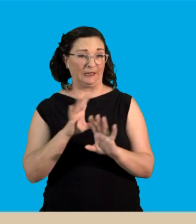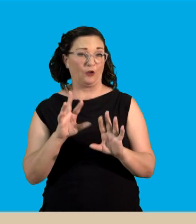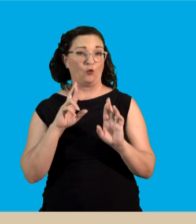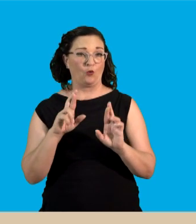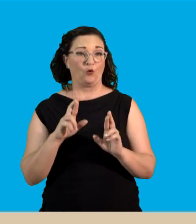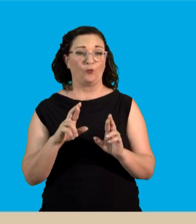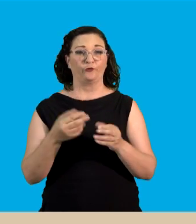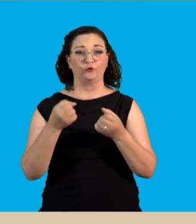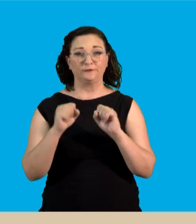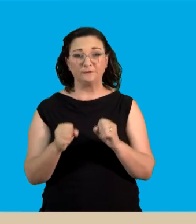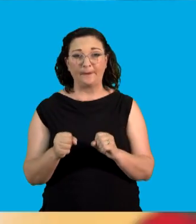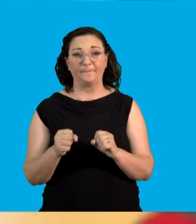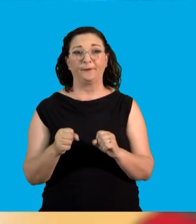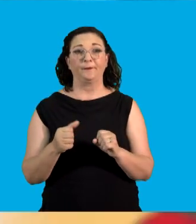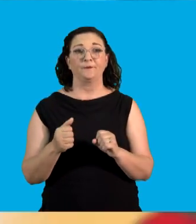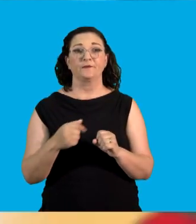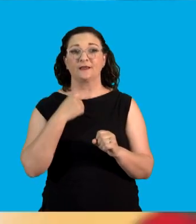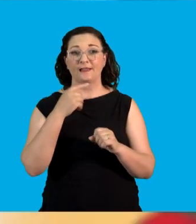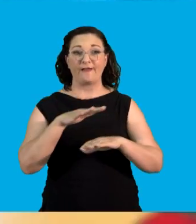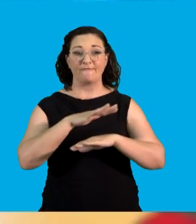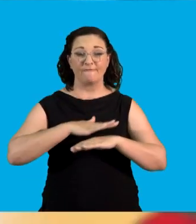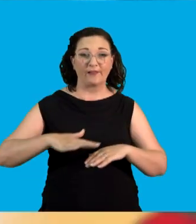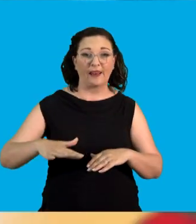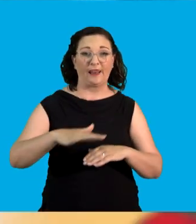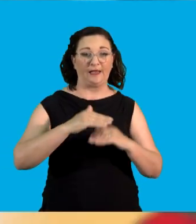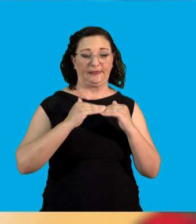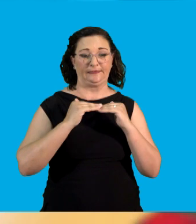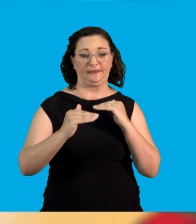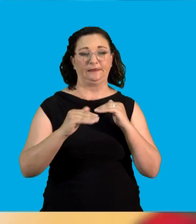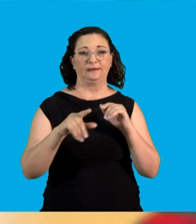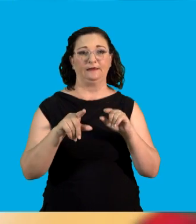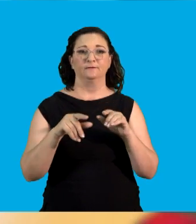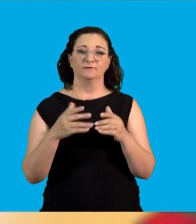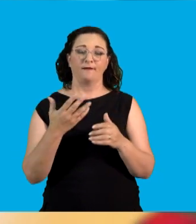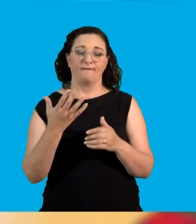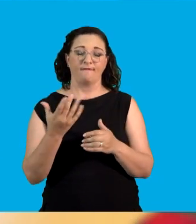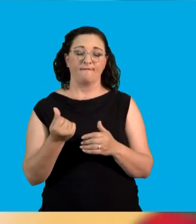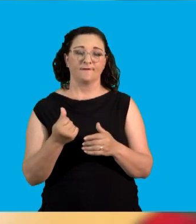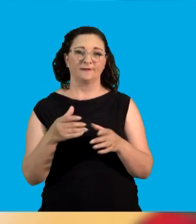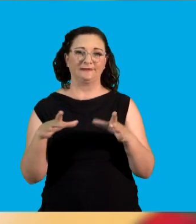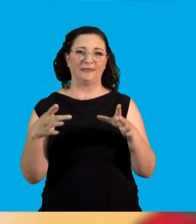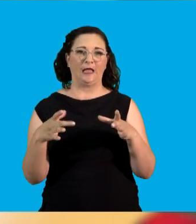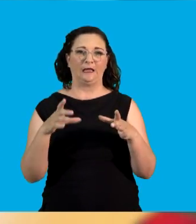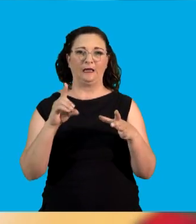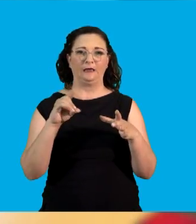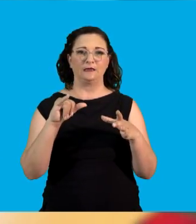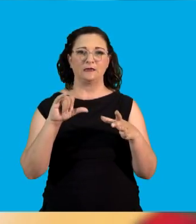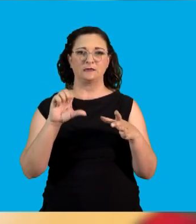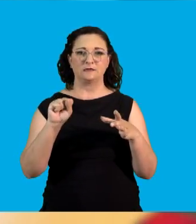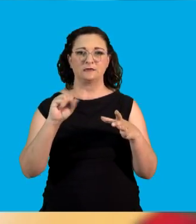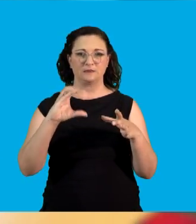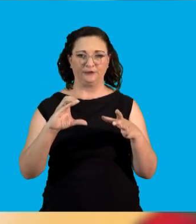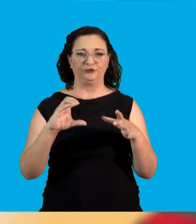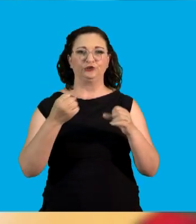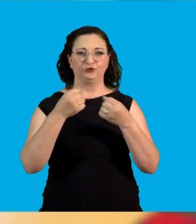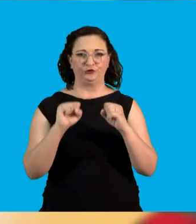you understood what I said about the shape of the solar system. We said that it's a flat disc-like shape, and all the